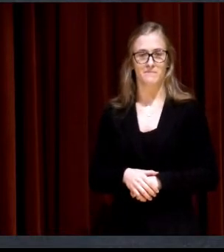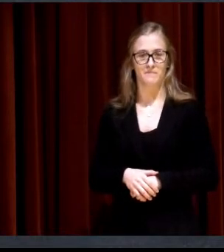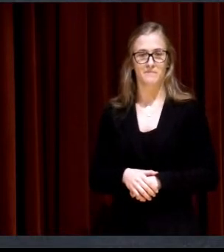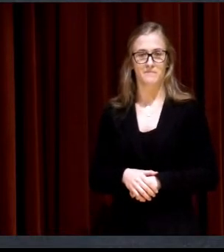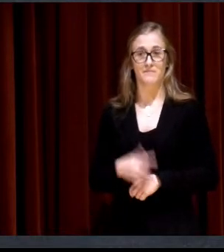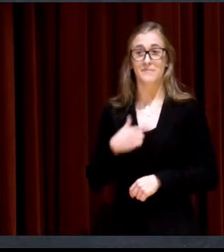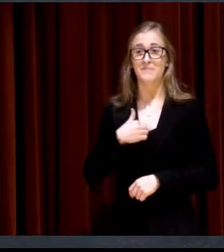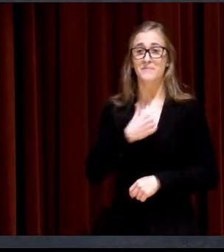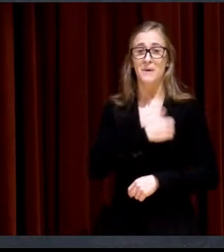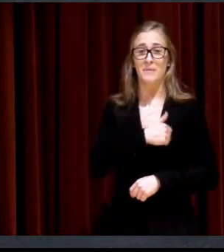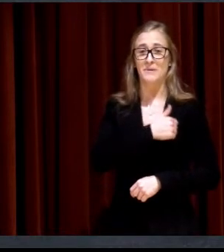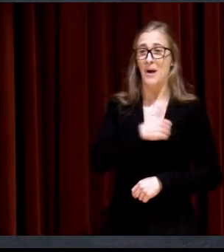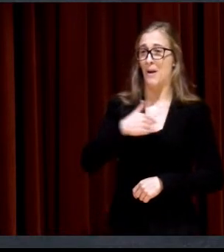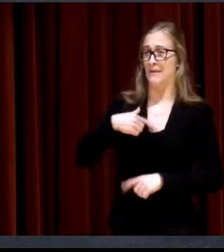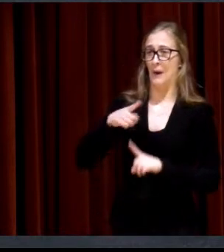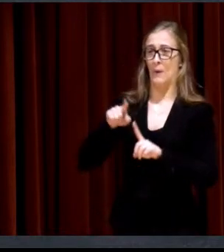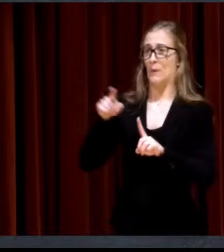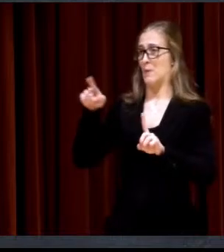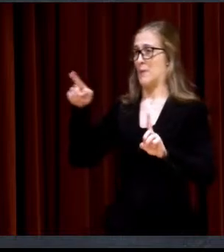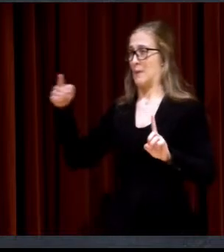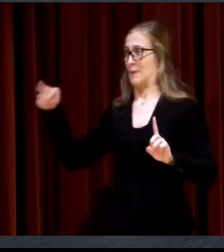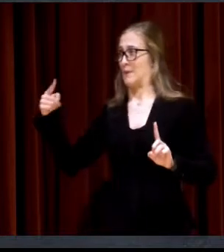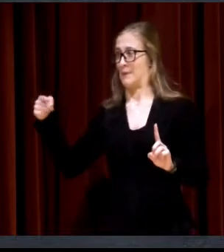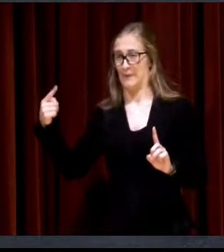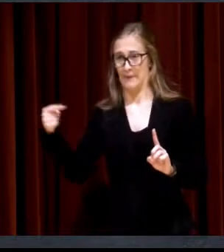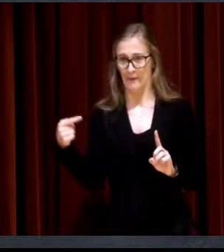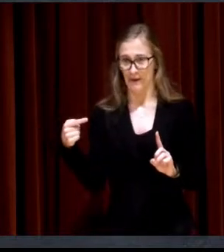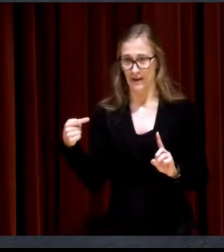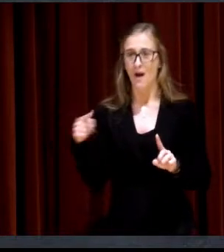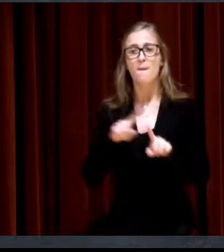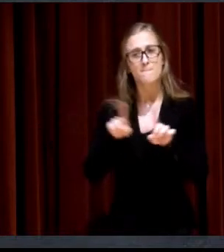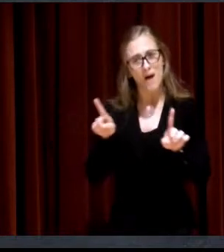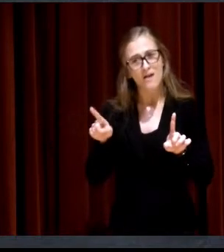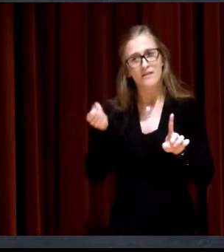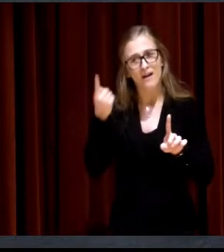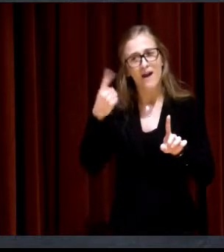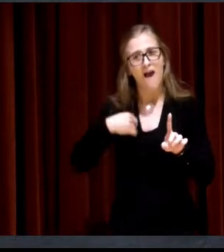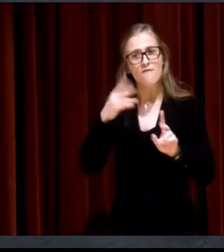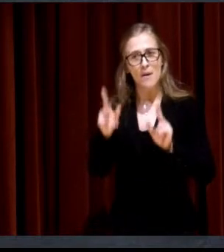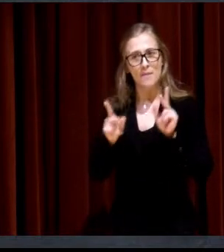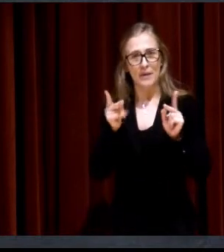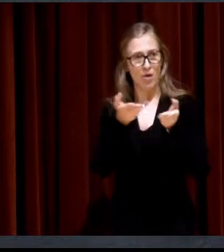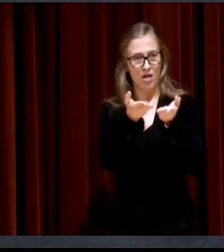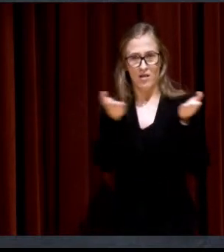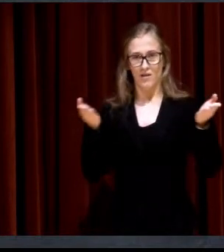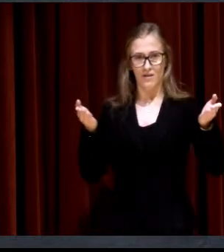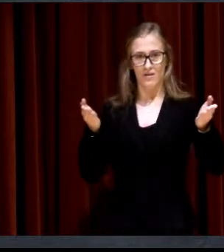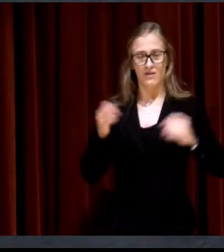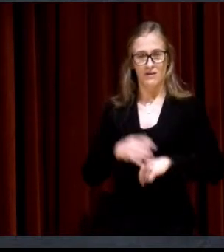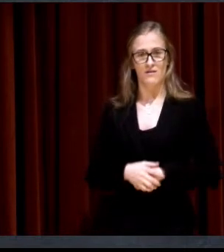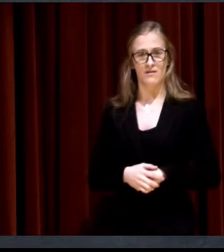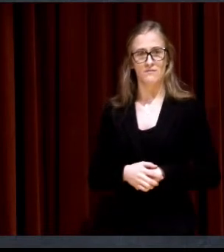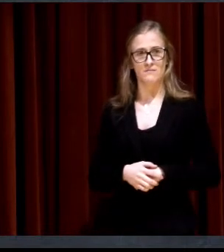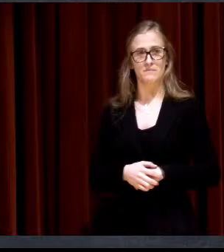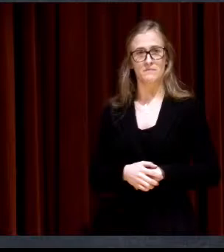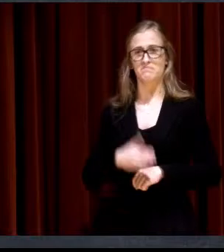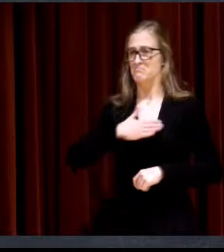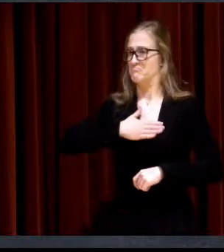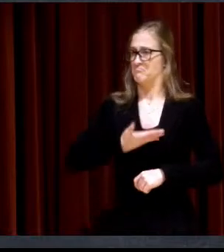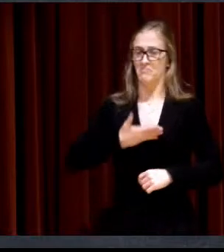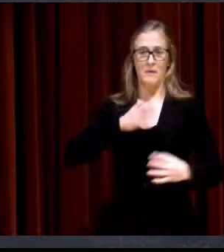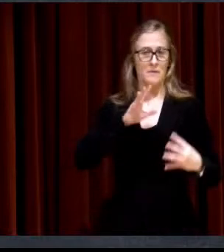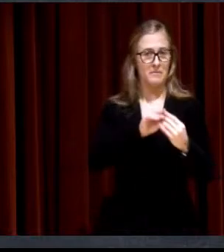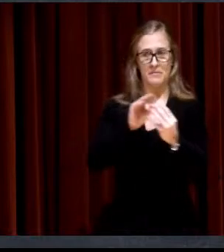I'm sorry, I got a little off your question, but there are people out there. We had a group that met with lots